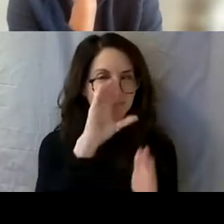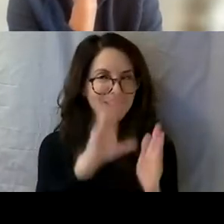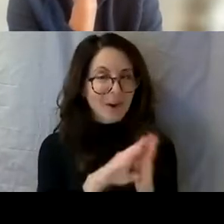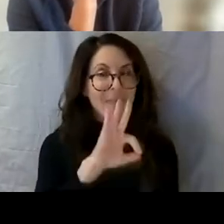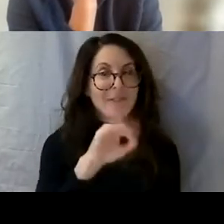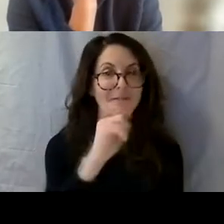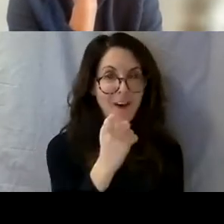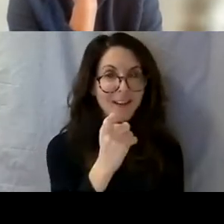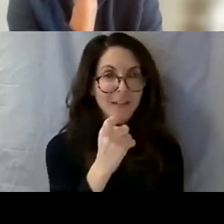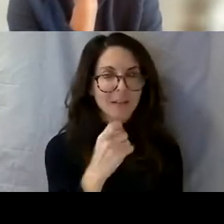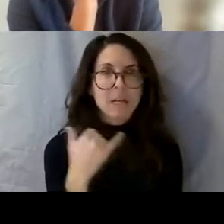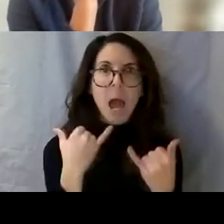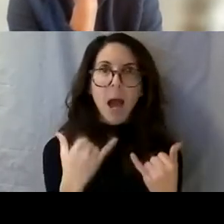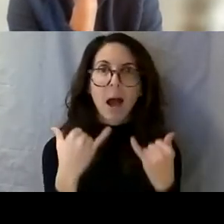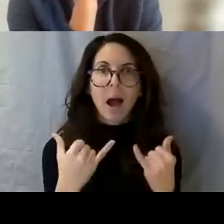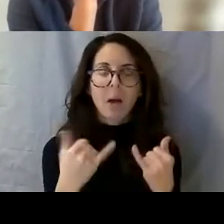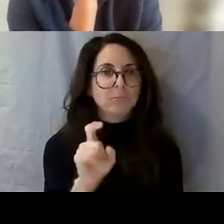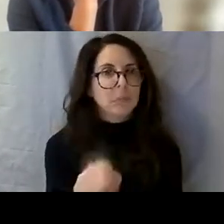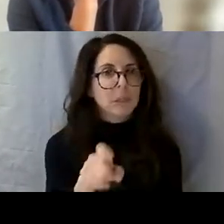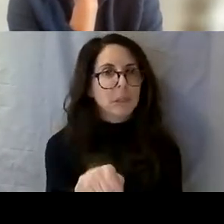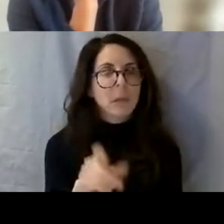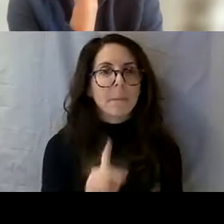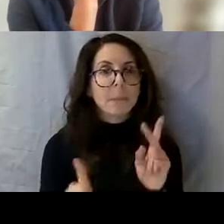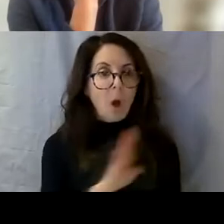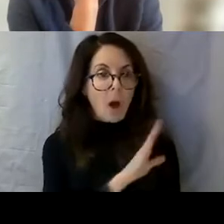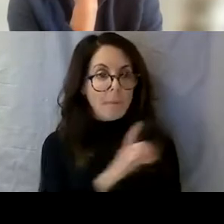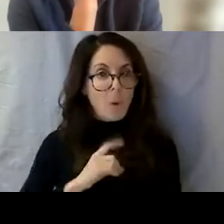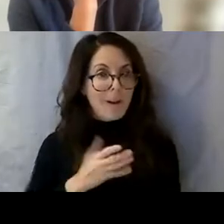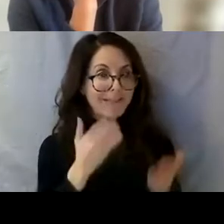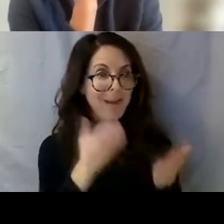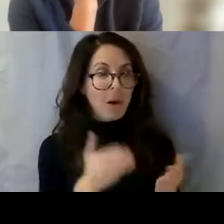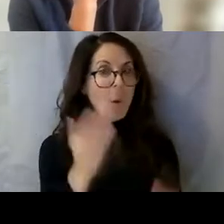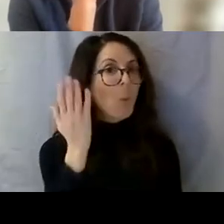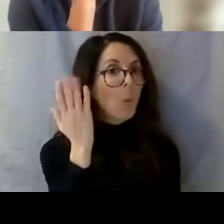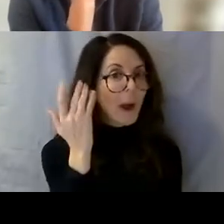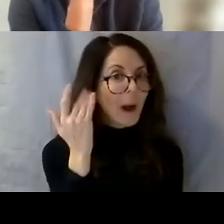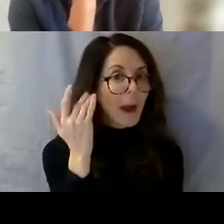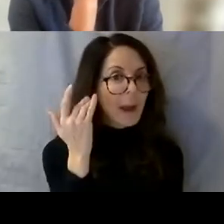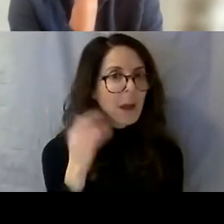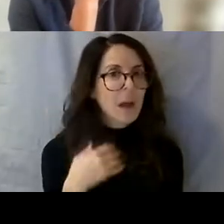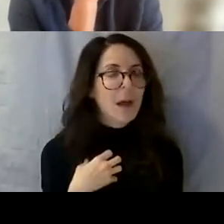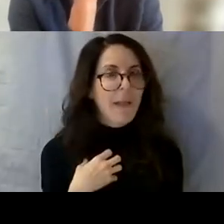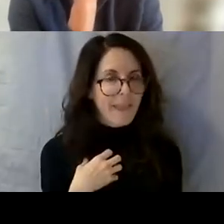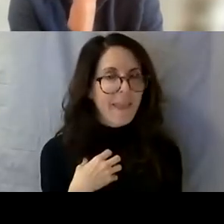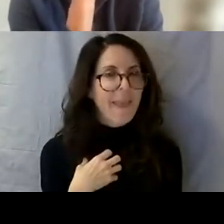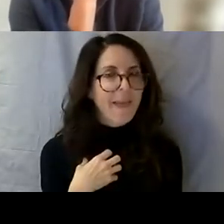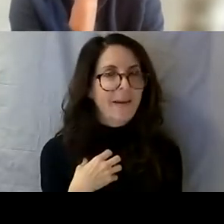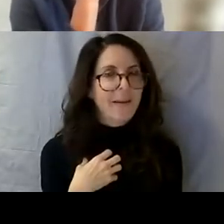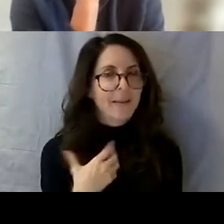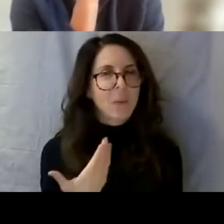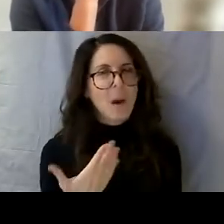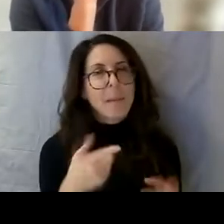than ever, we need people on boards who are there because they can test the thinking of